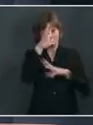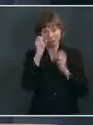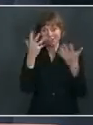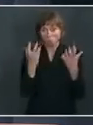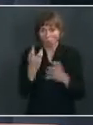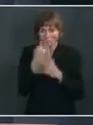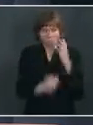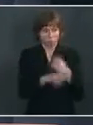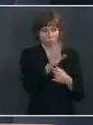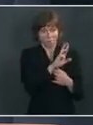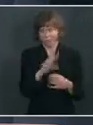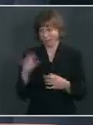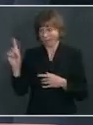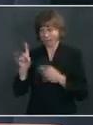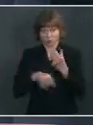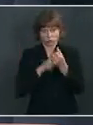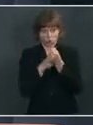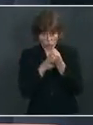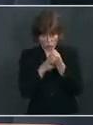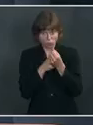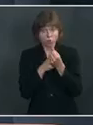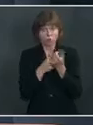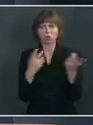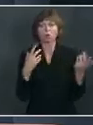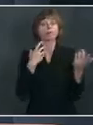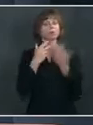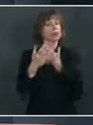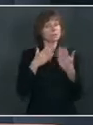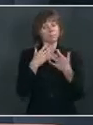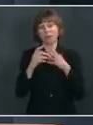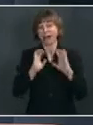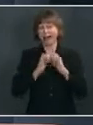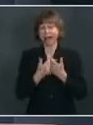regardless of the mechanisms. Republicans can still vote for a package,